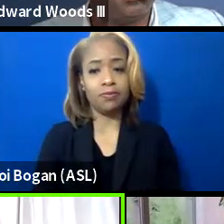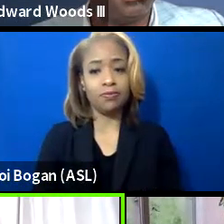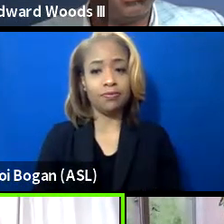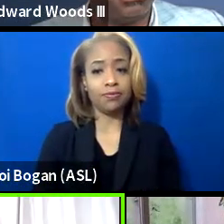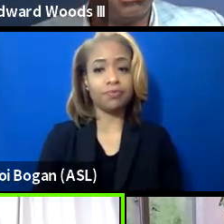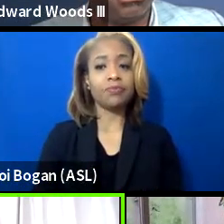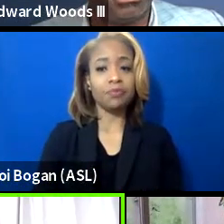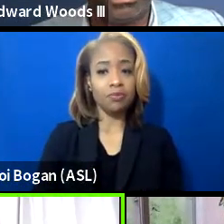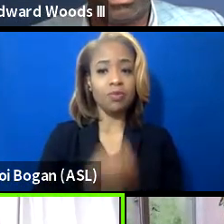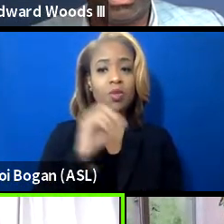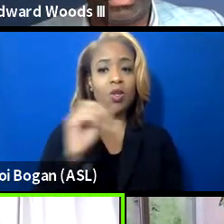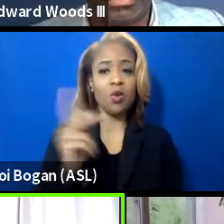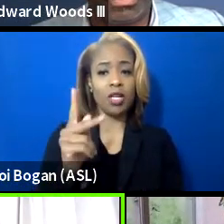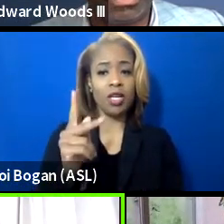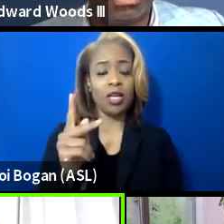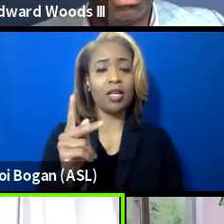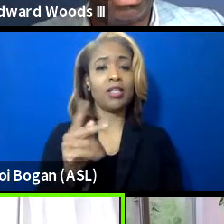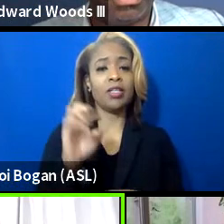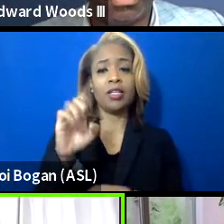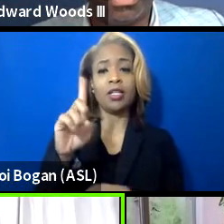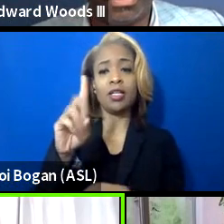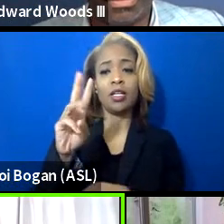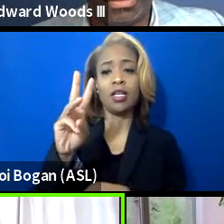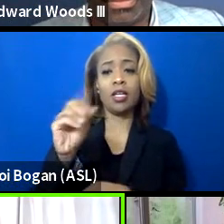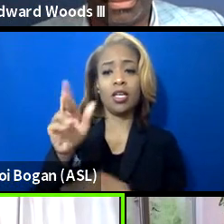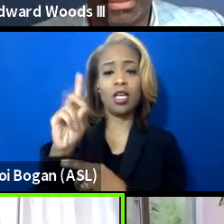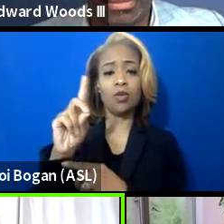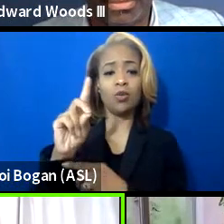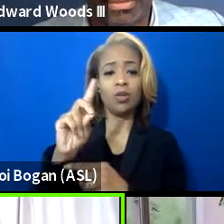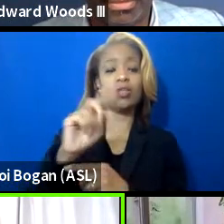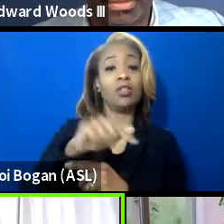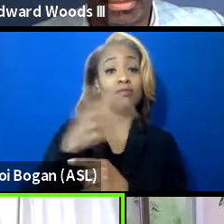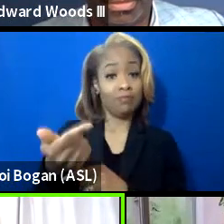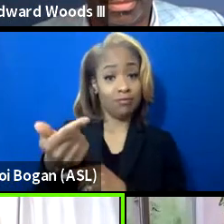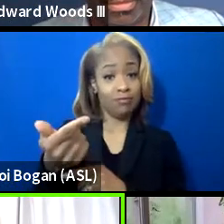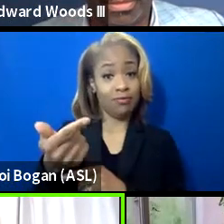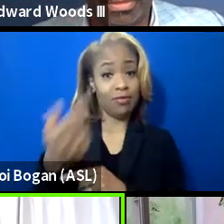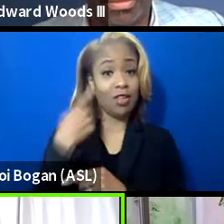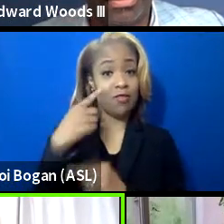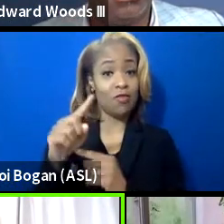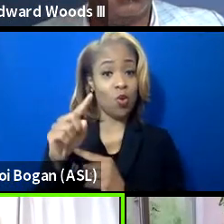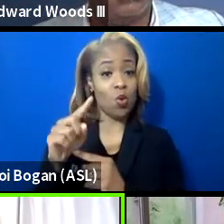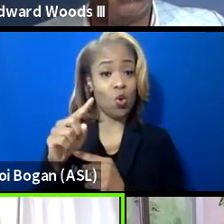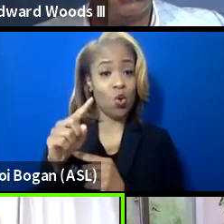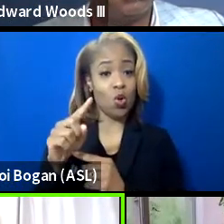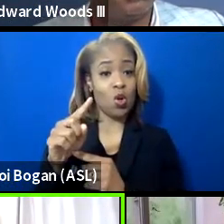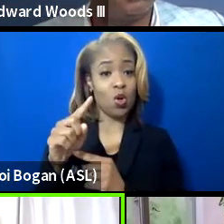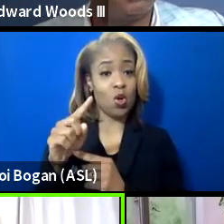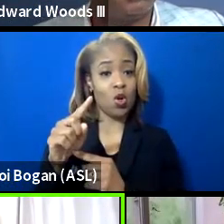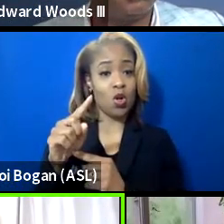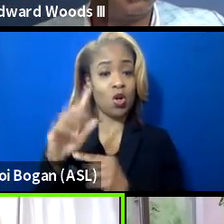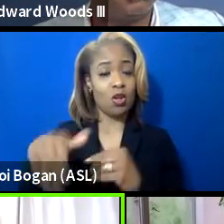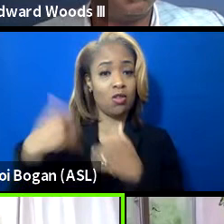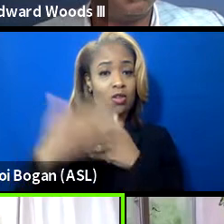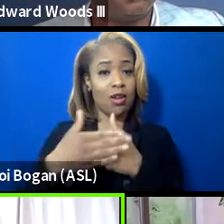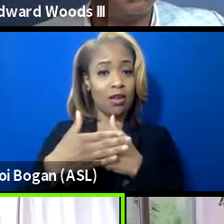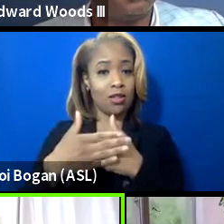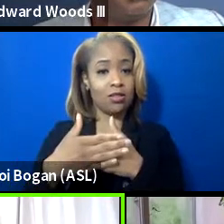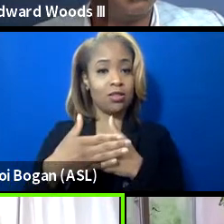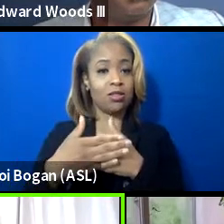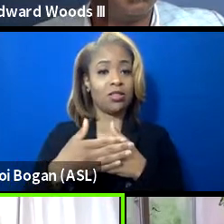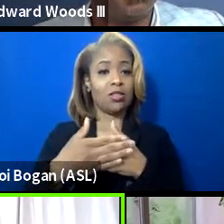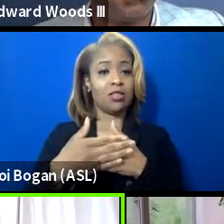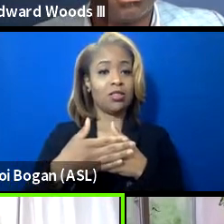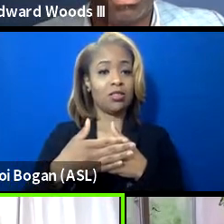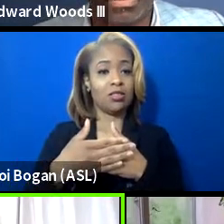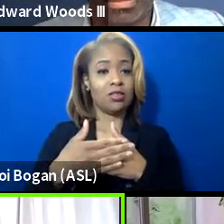Okay, so Edward, I will give the floor back to you to continue on with